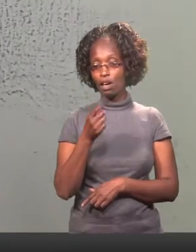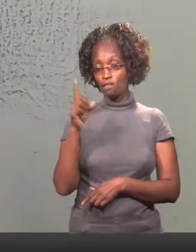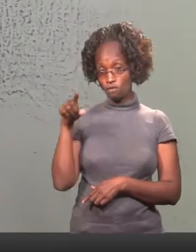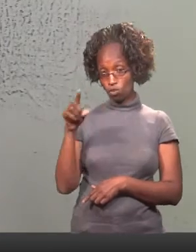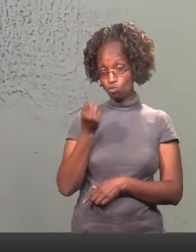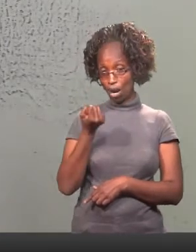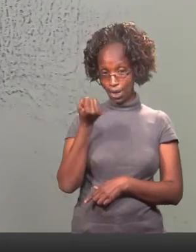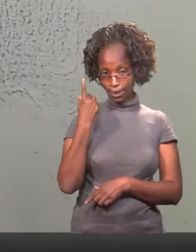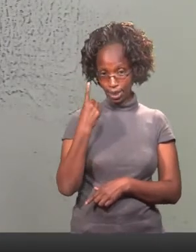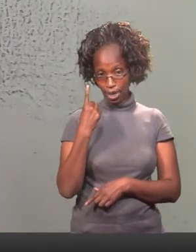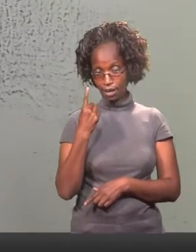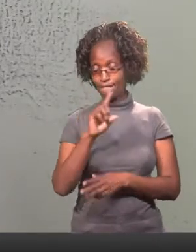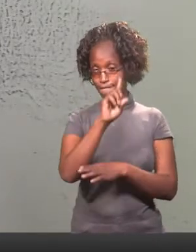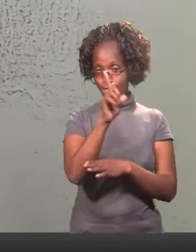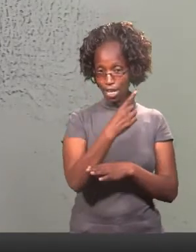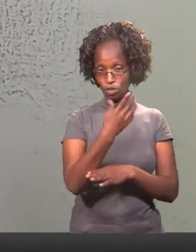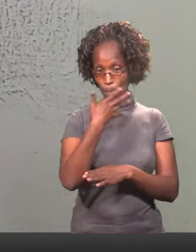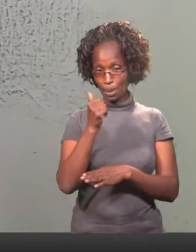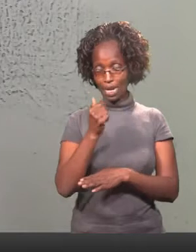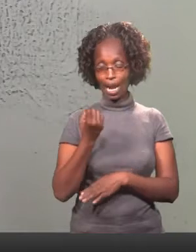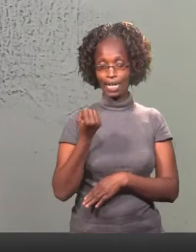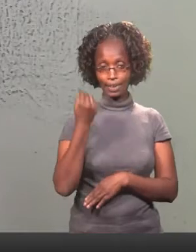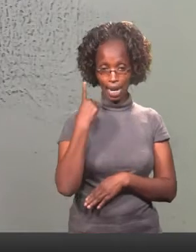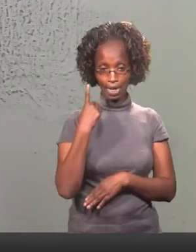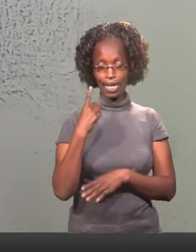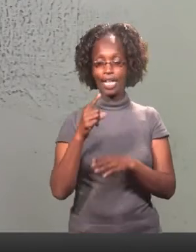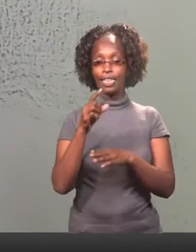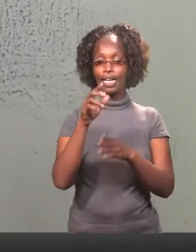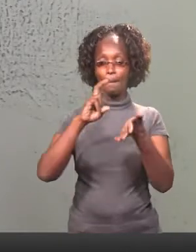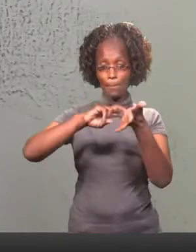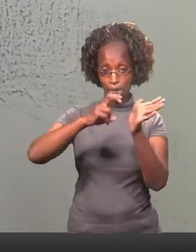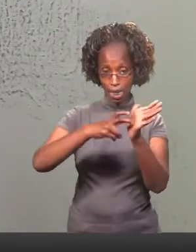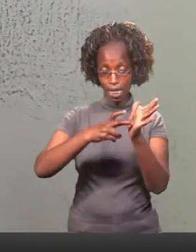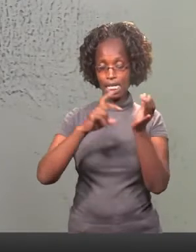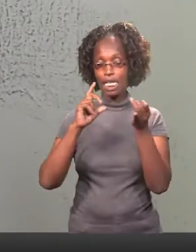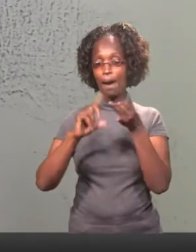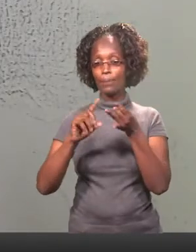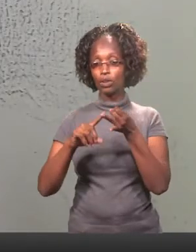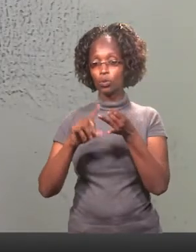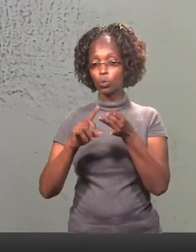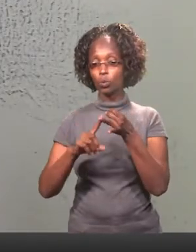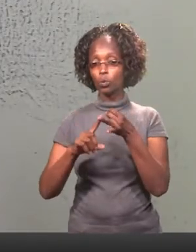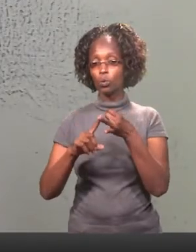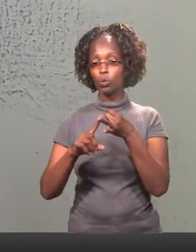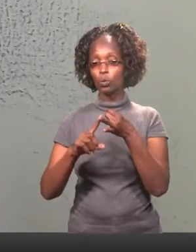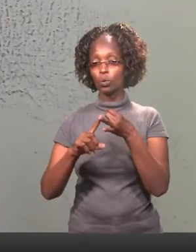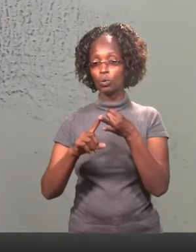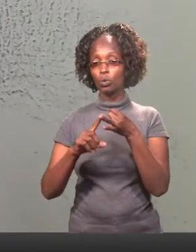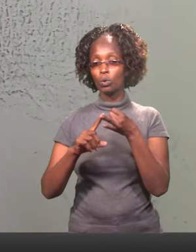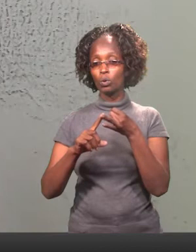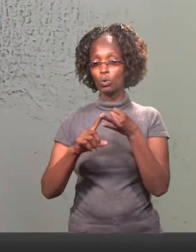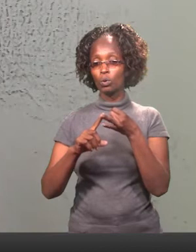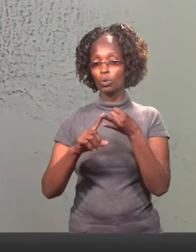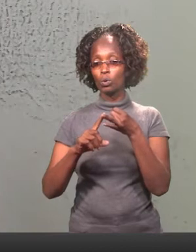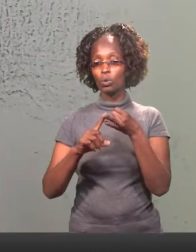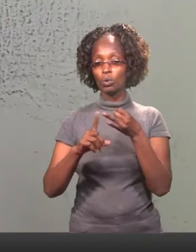type of anemia is definition by the type of anemia. This is what we call microcytic anemia, and then there